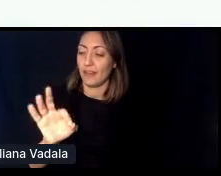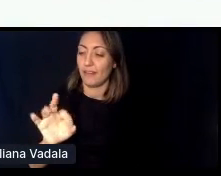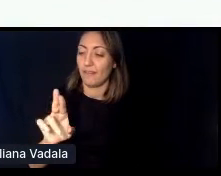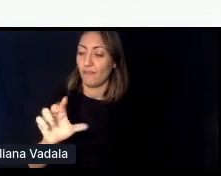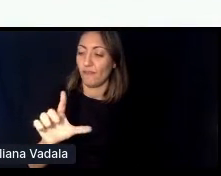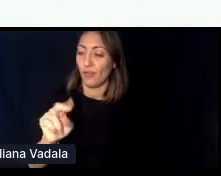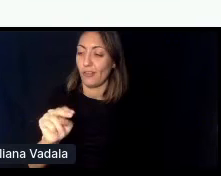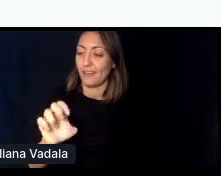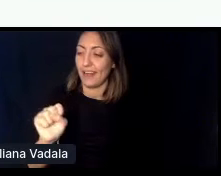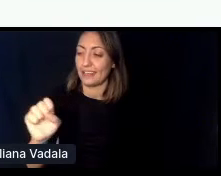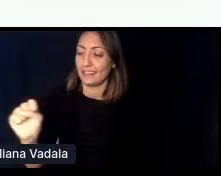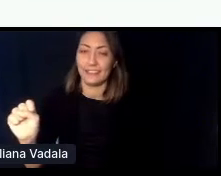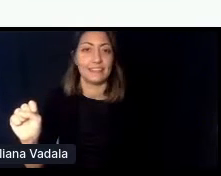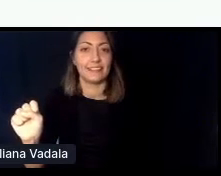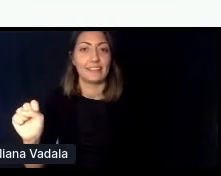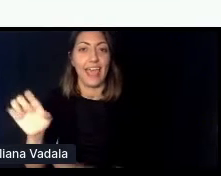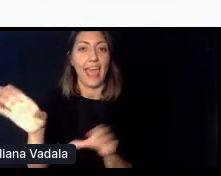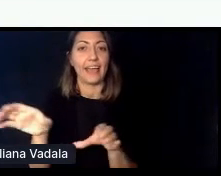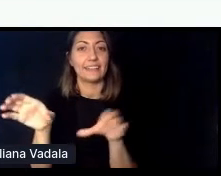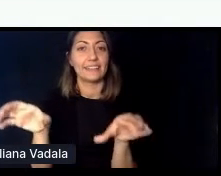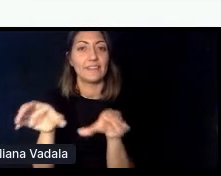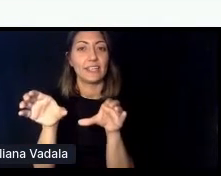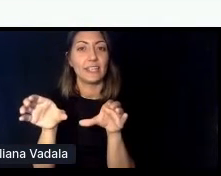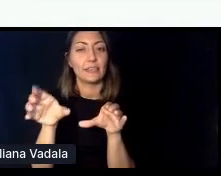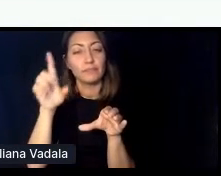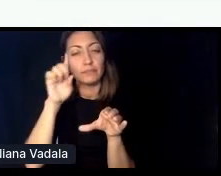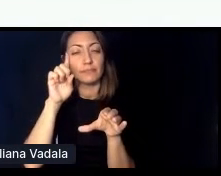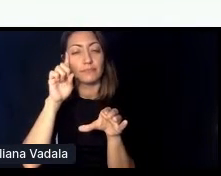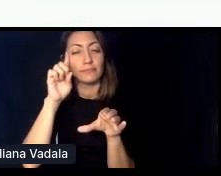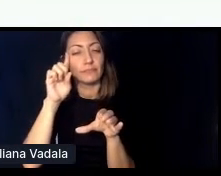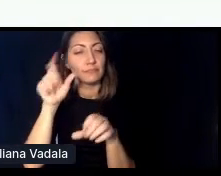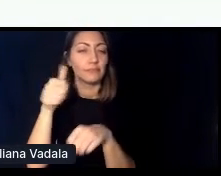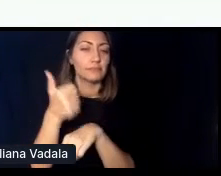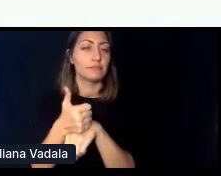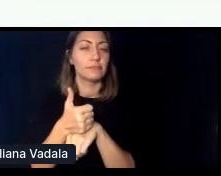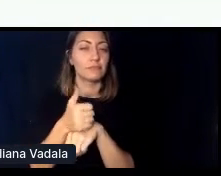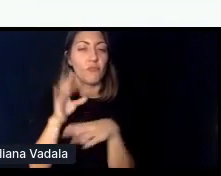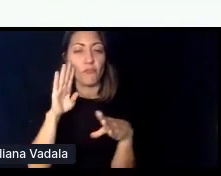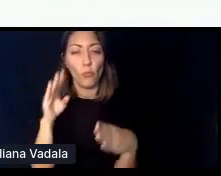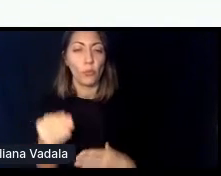today. So if you slide over to,